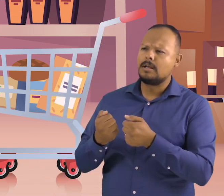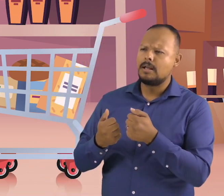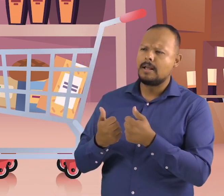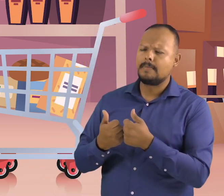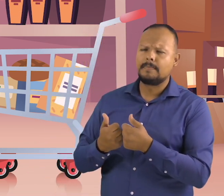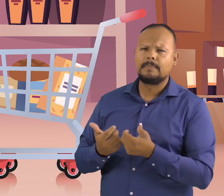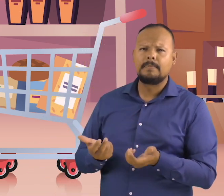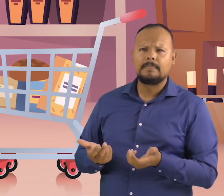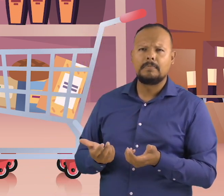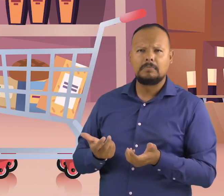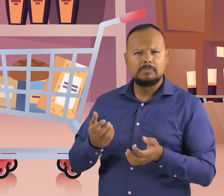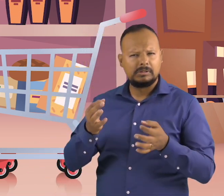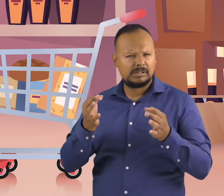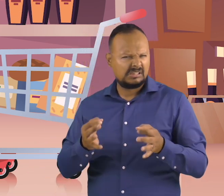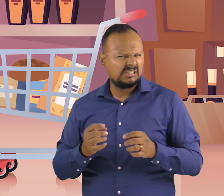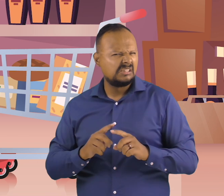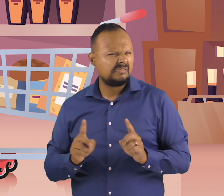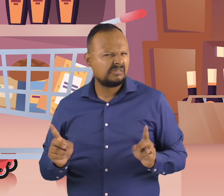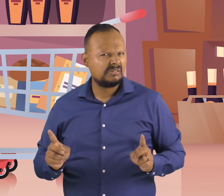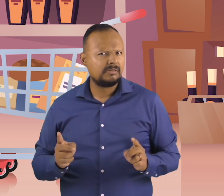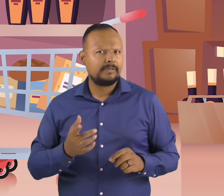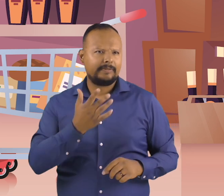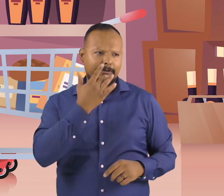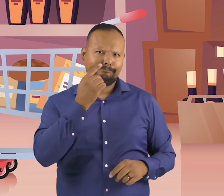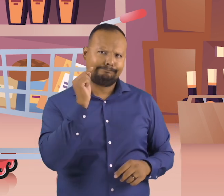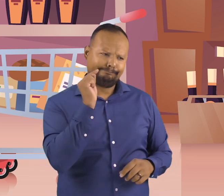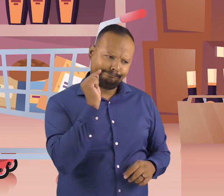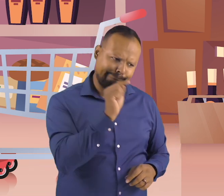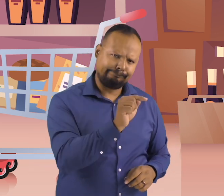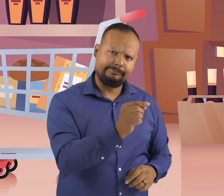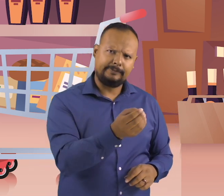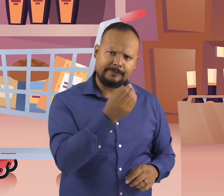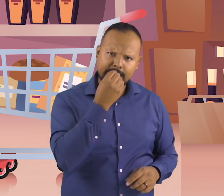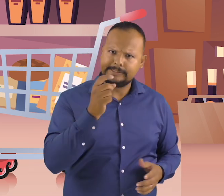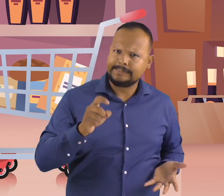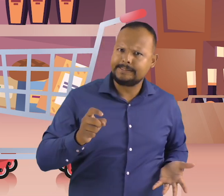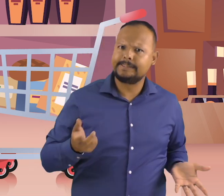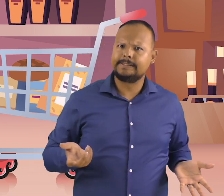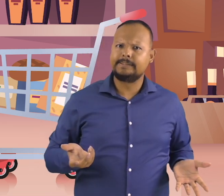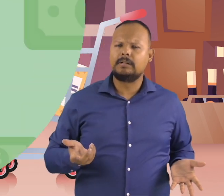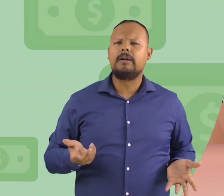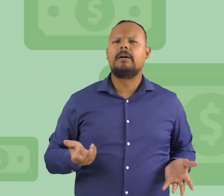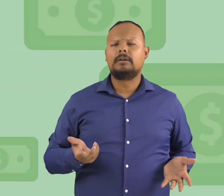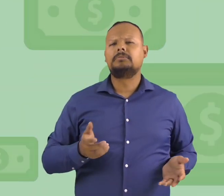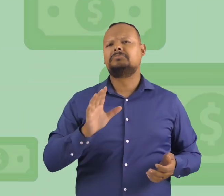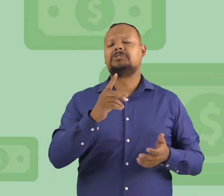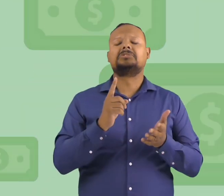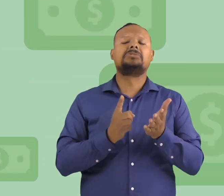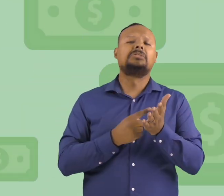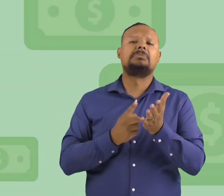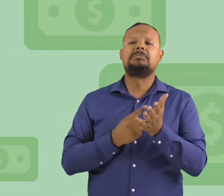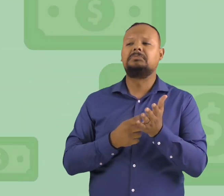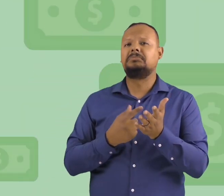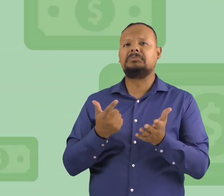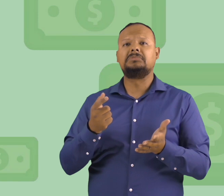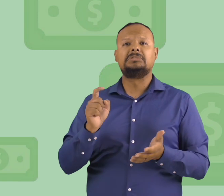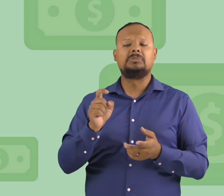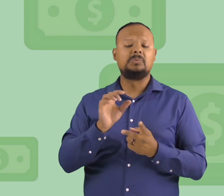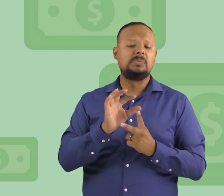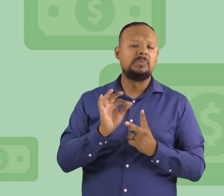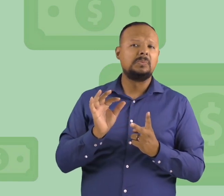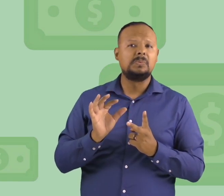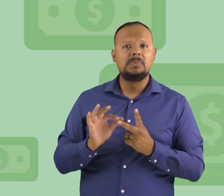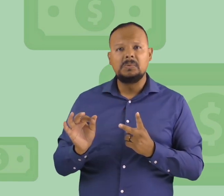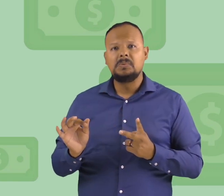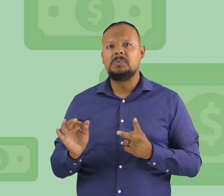probably seems simple. I'll take the food, please! But sometimes, you will